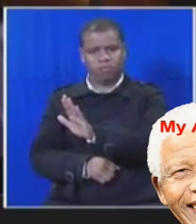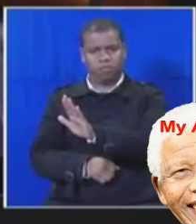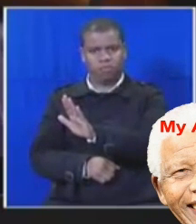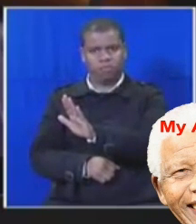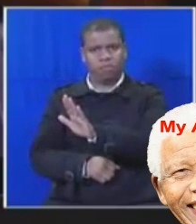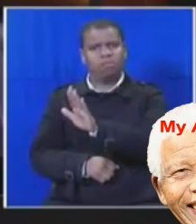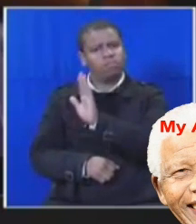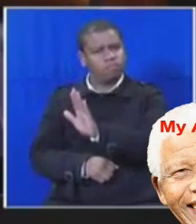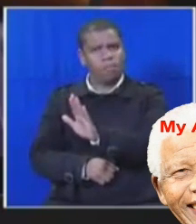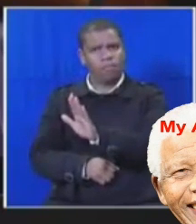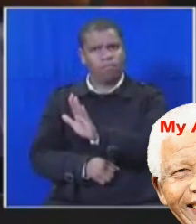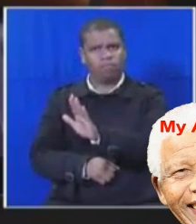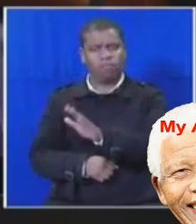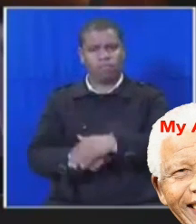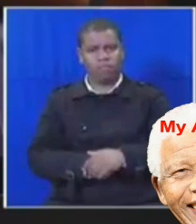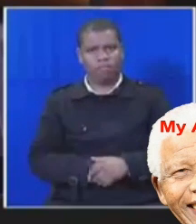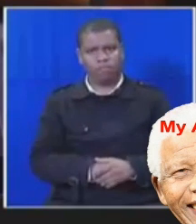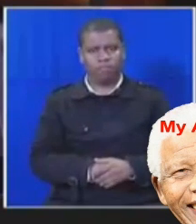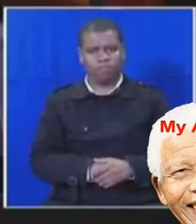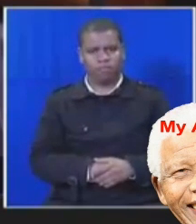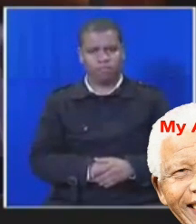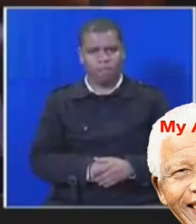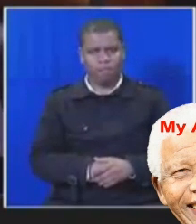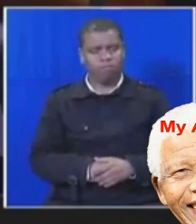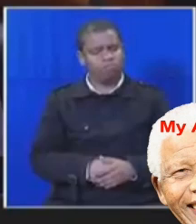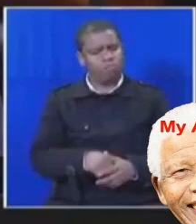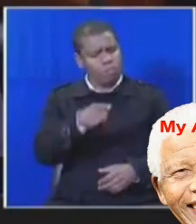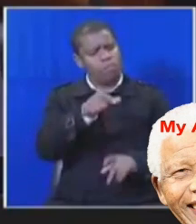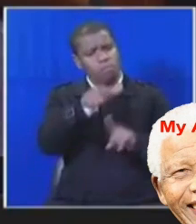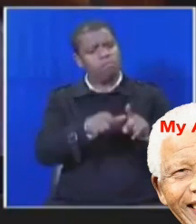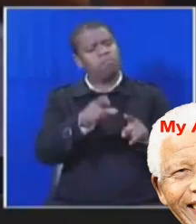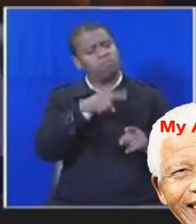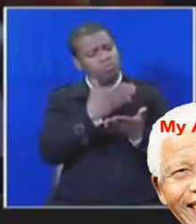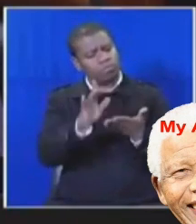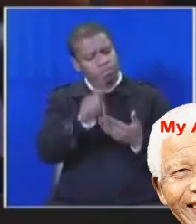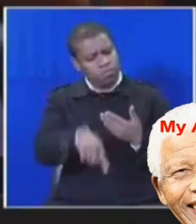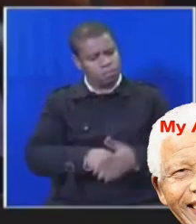must withdraw. Honorable member, I haven't finished. No, he can't move. He must withdraw. Please.